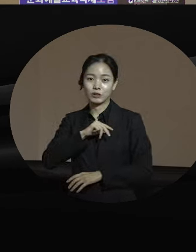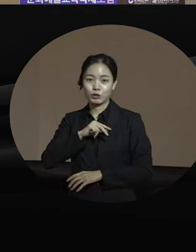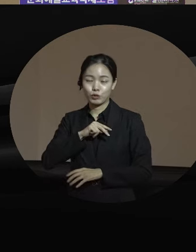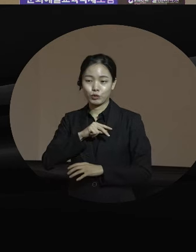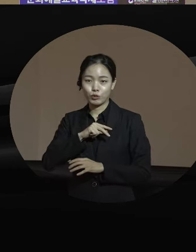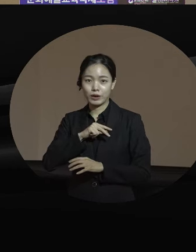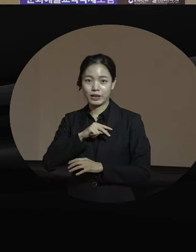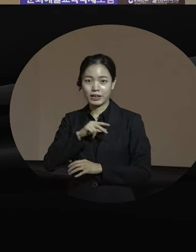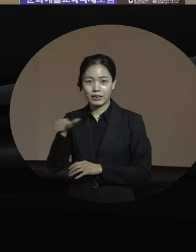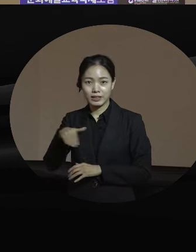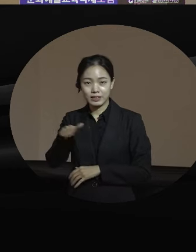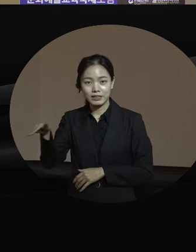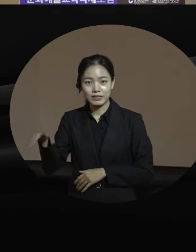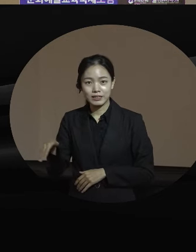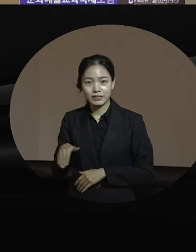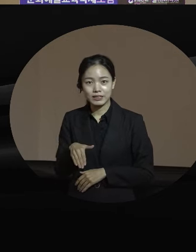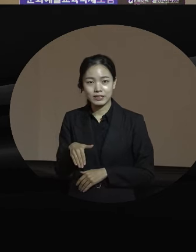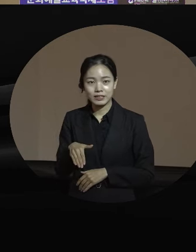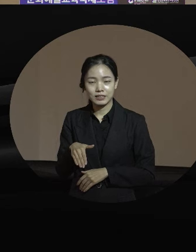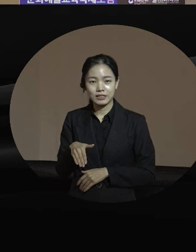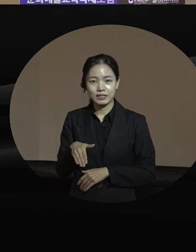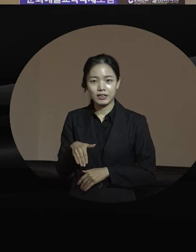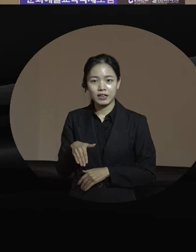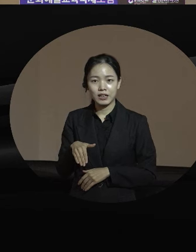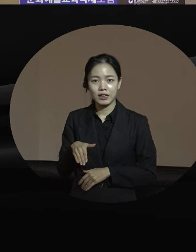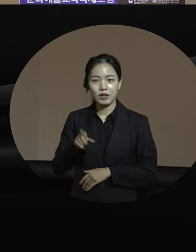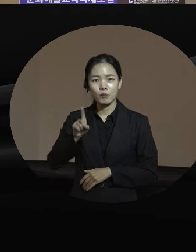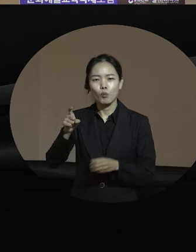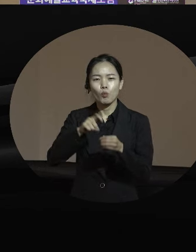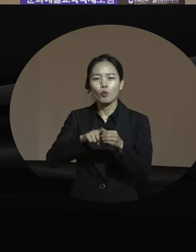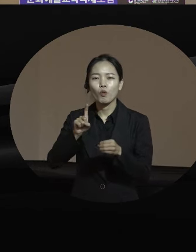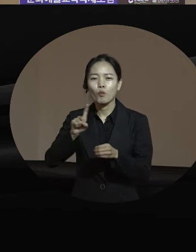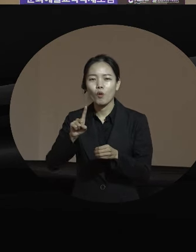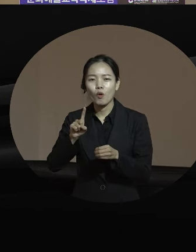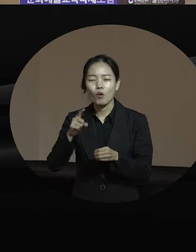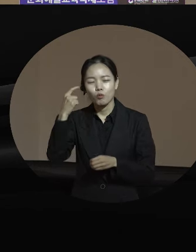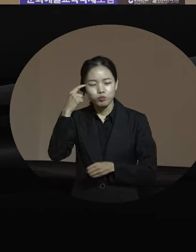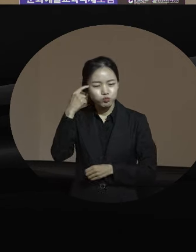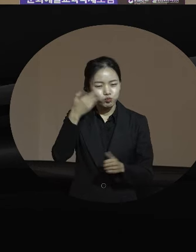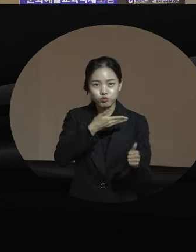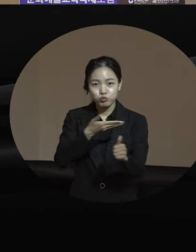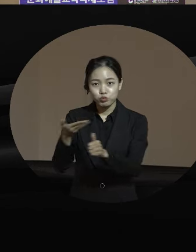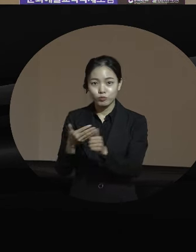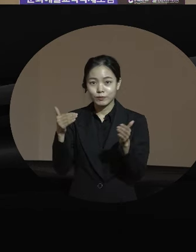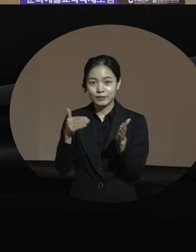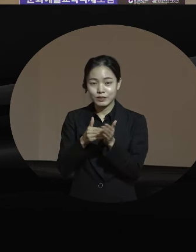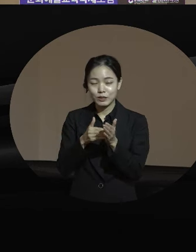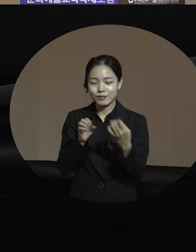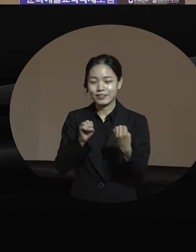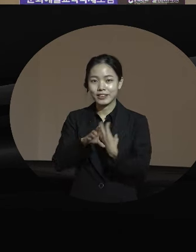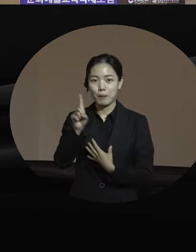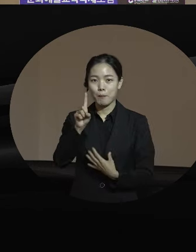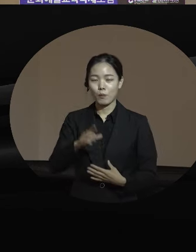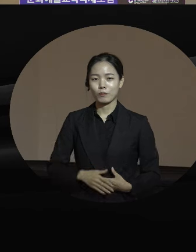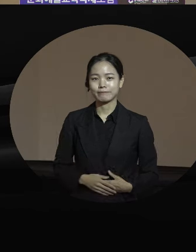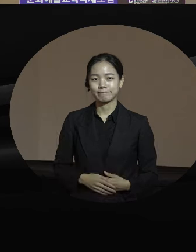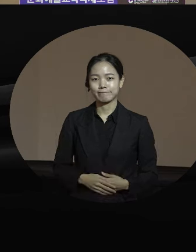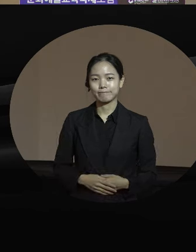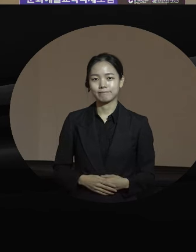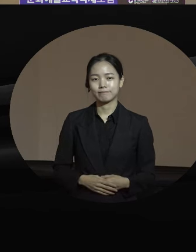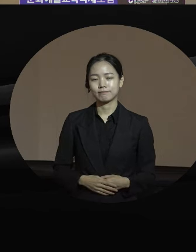in 2035. You can read part of their answers from the wall behind me. I believe